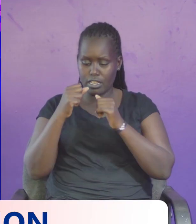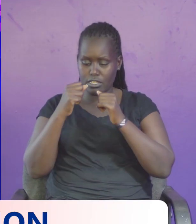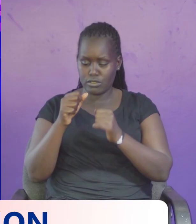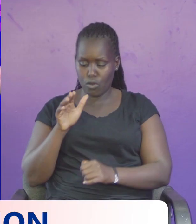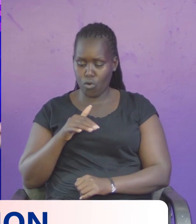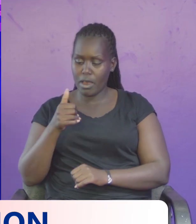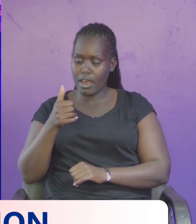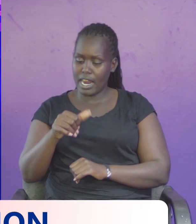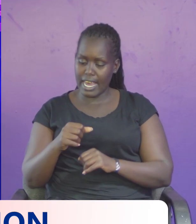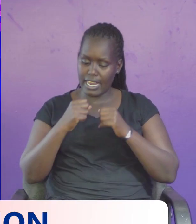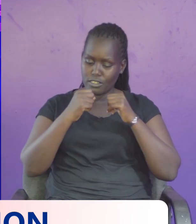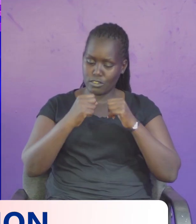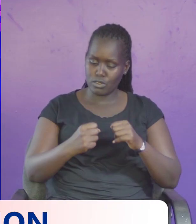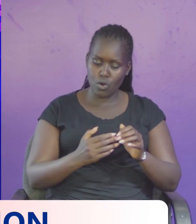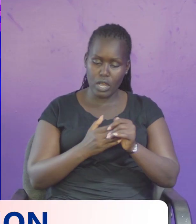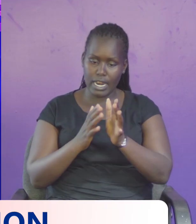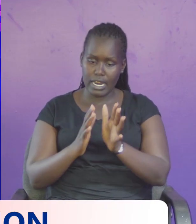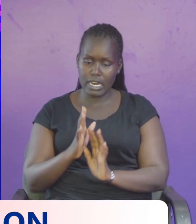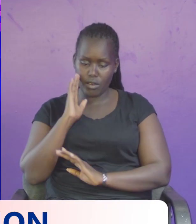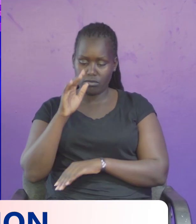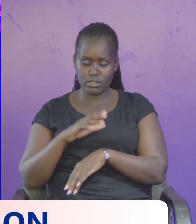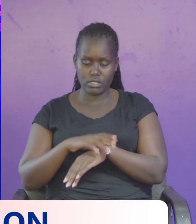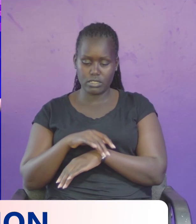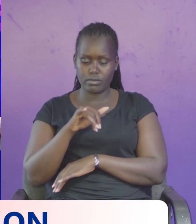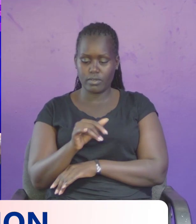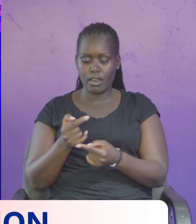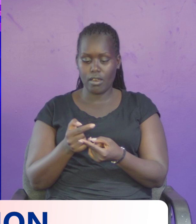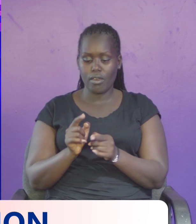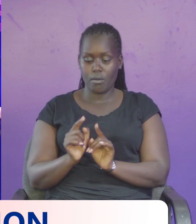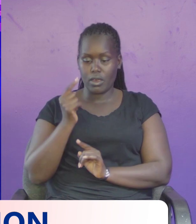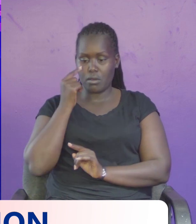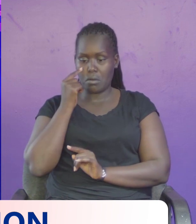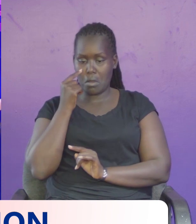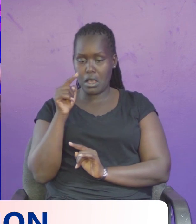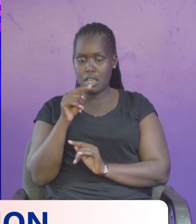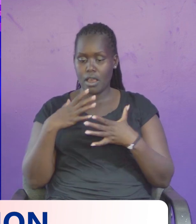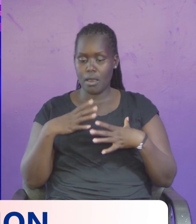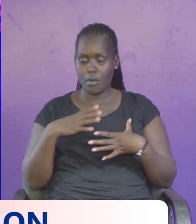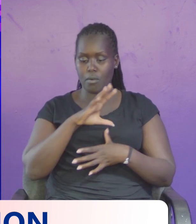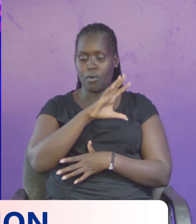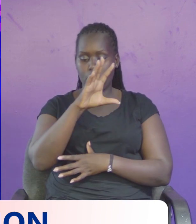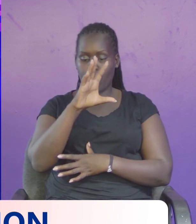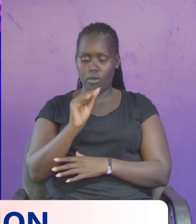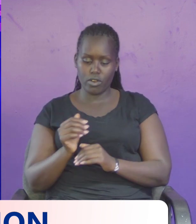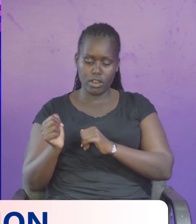woman, any sincere leader should take that. But you see, these people, these African almighty